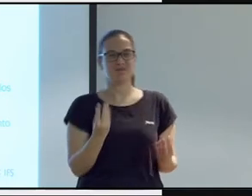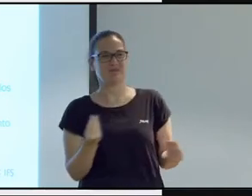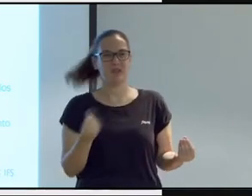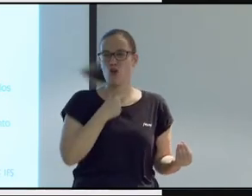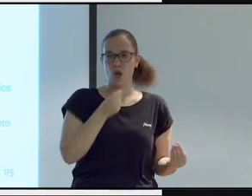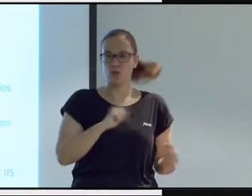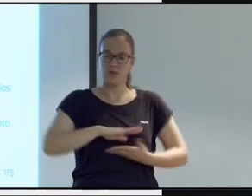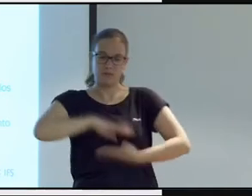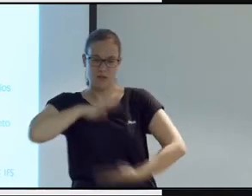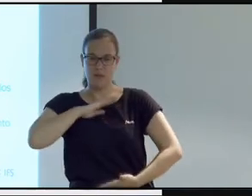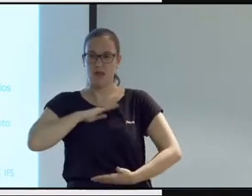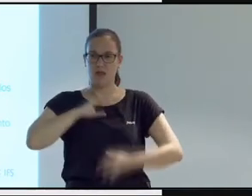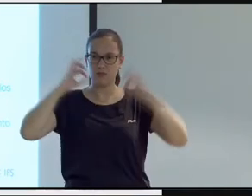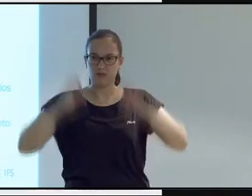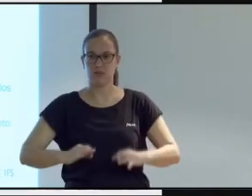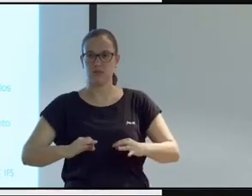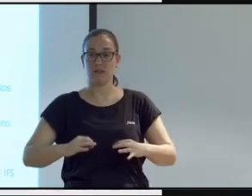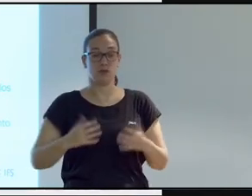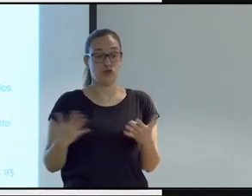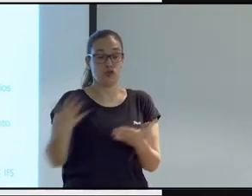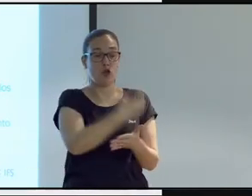And Sen himself didn't like this